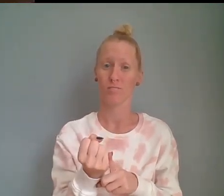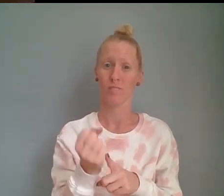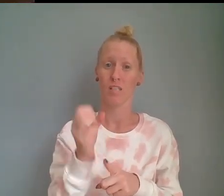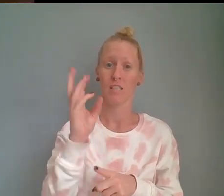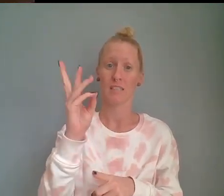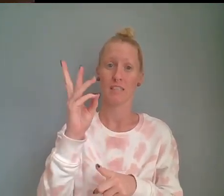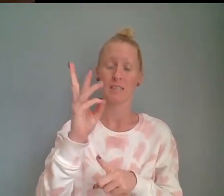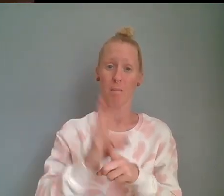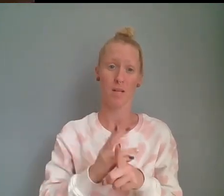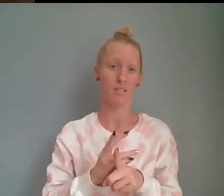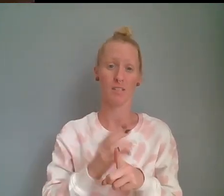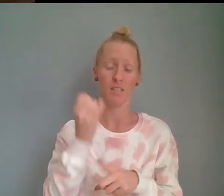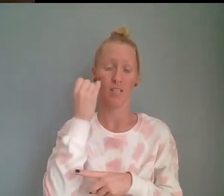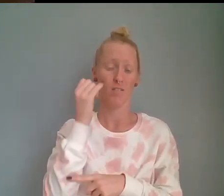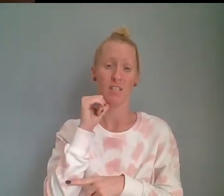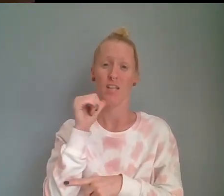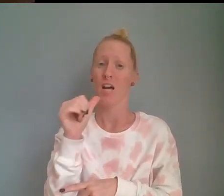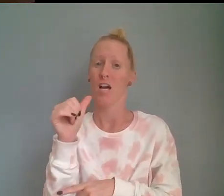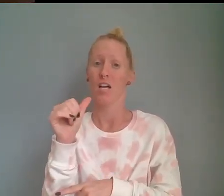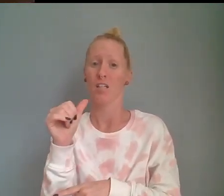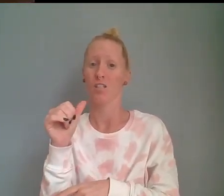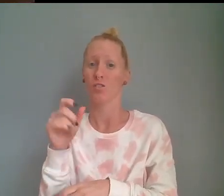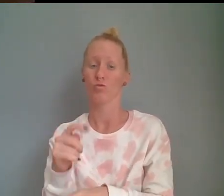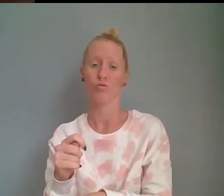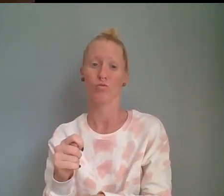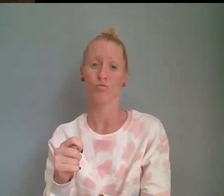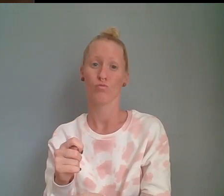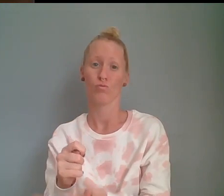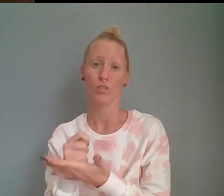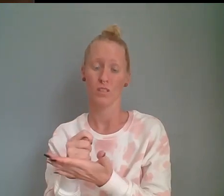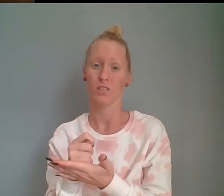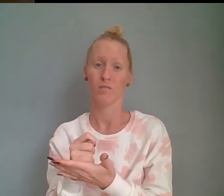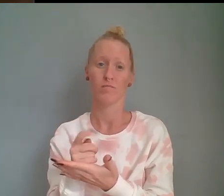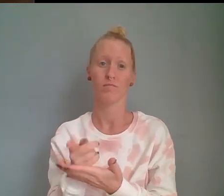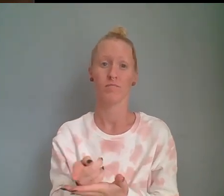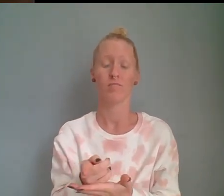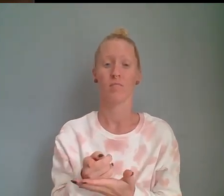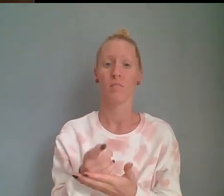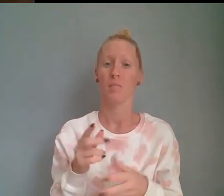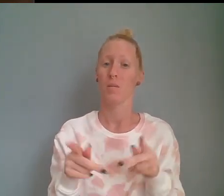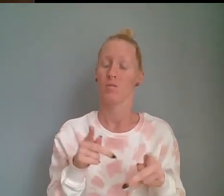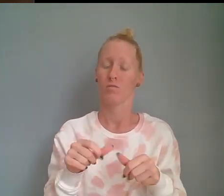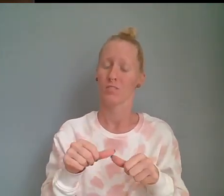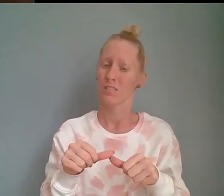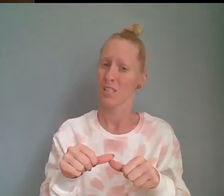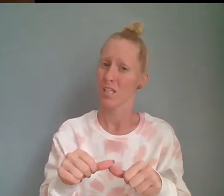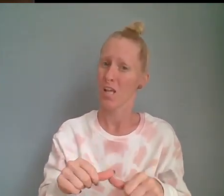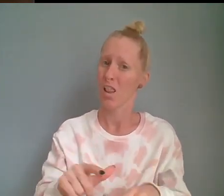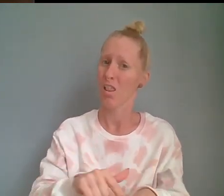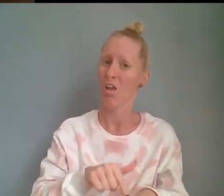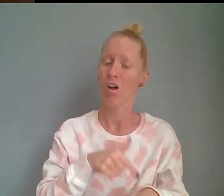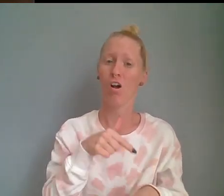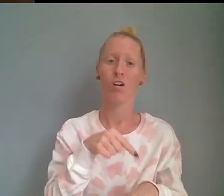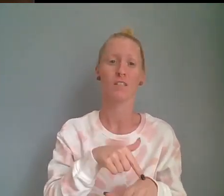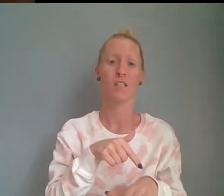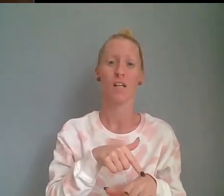6 months. So people stay this miserable for a very long period of time. But the minimum